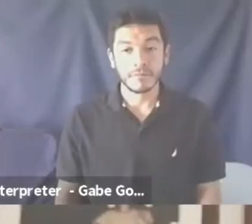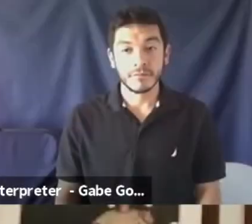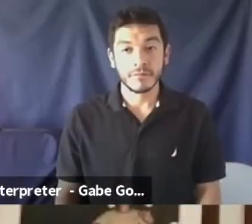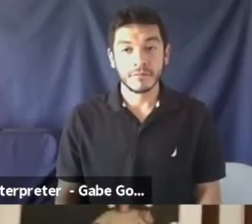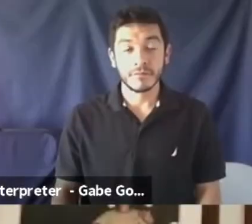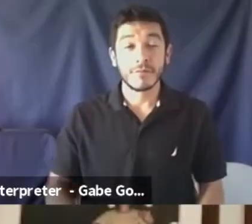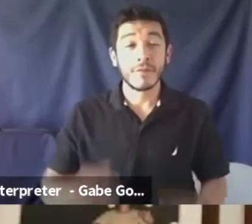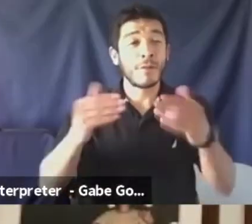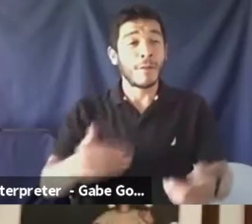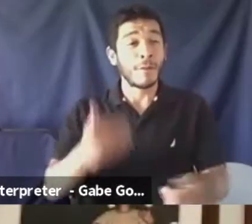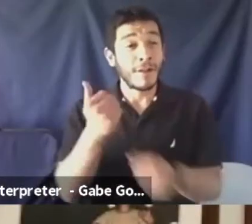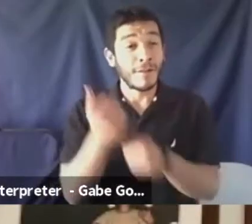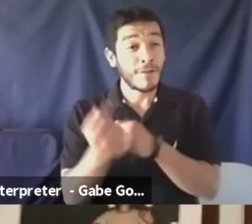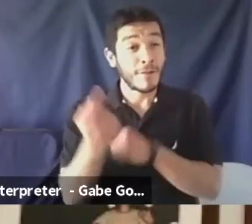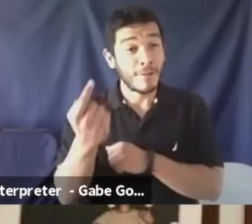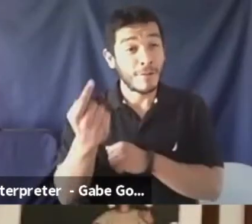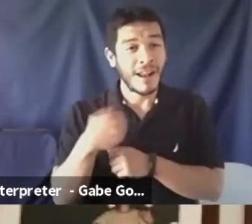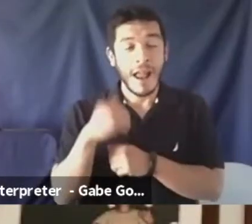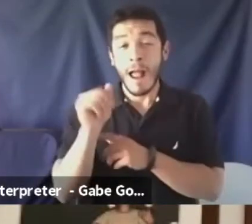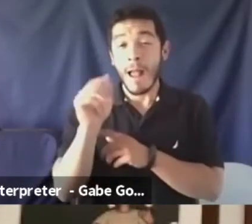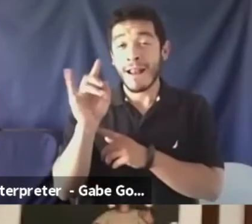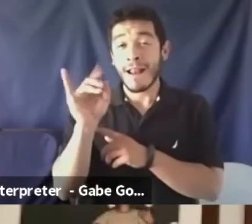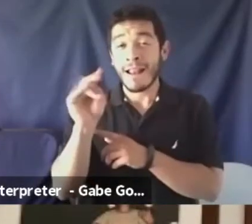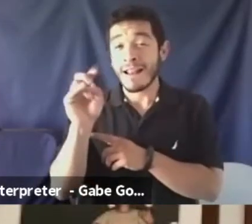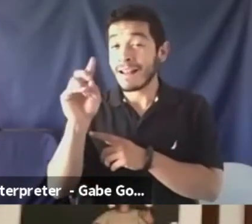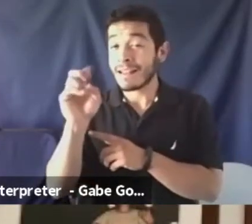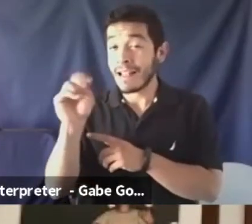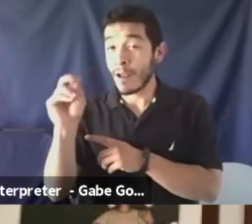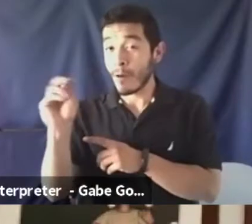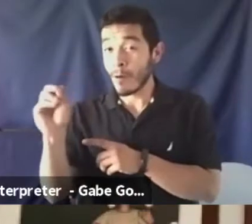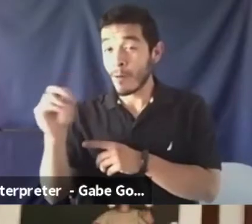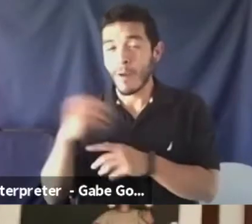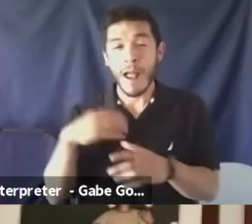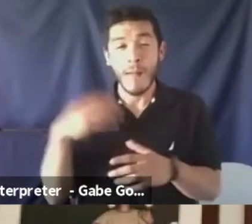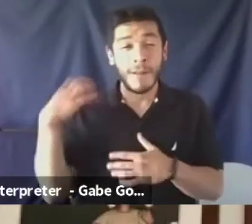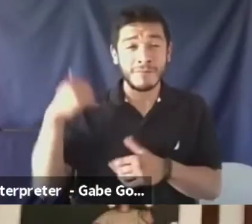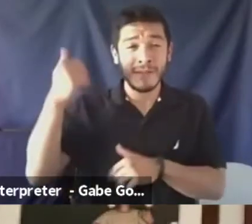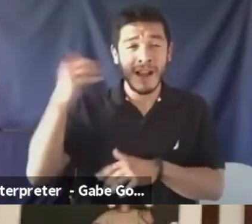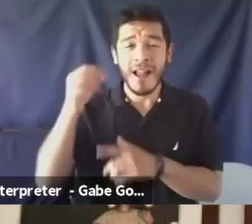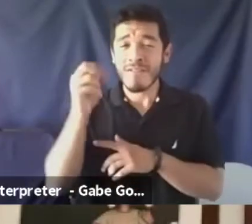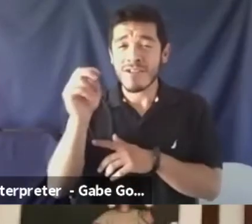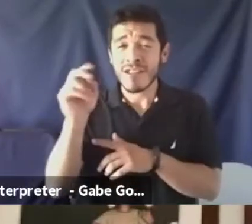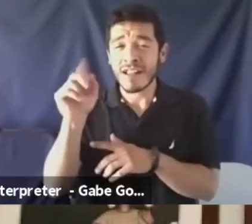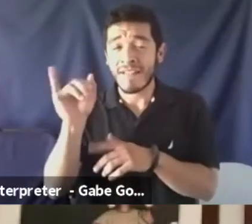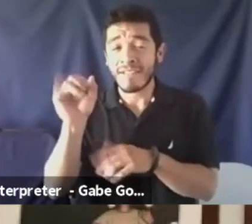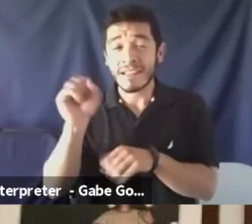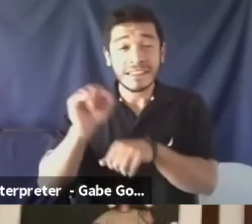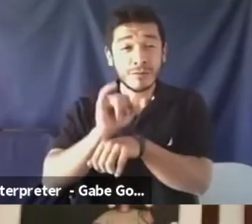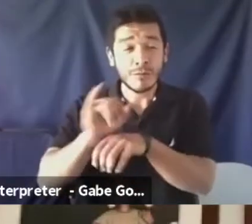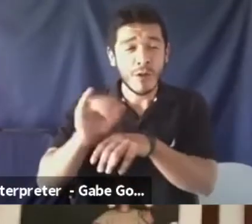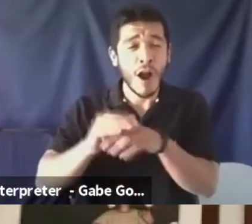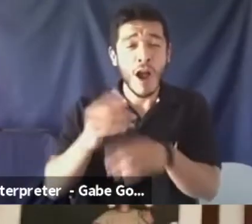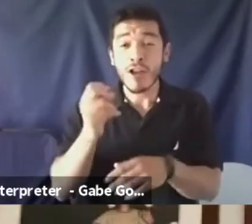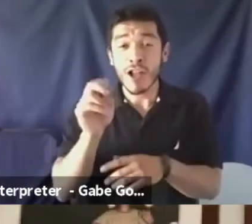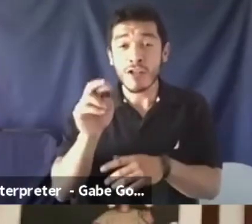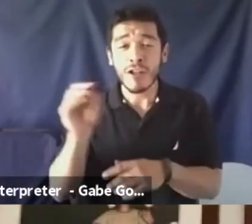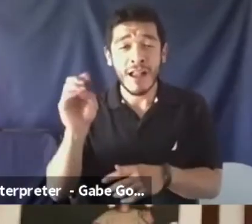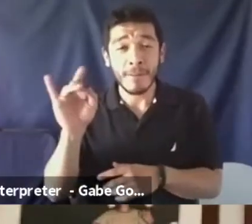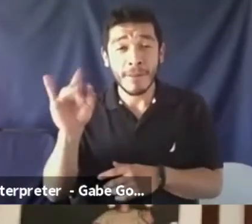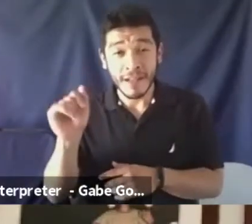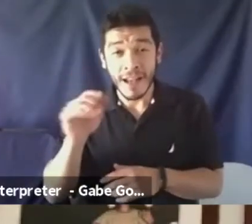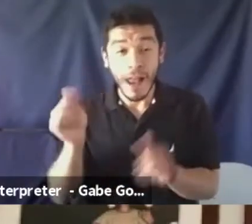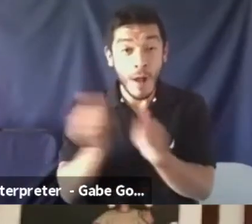Welcome, everyone. I'm Madeline DiNono, CEO of the Gina Davis Institute on Gender and Media. And with me is